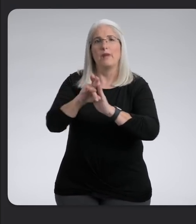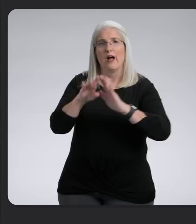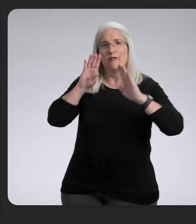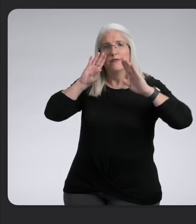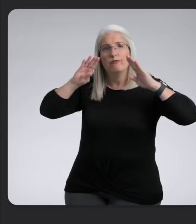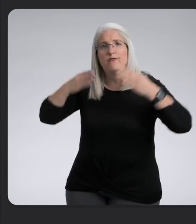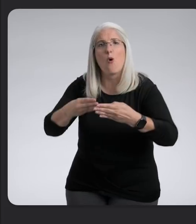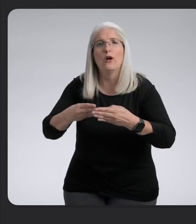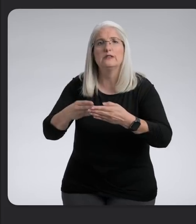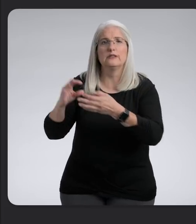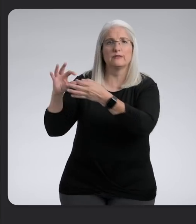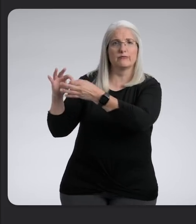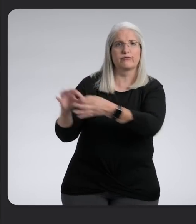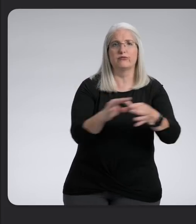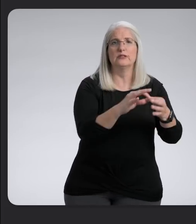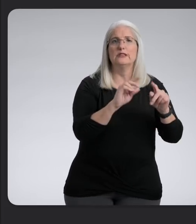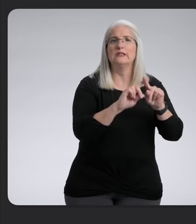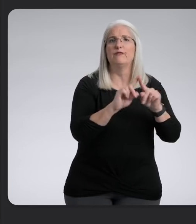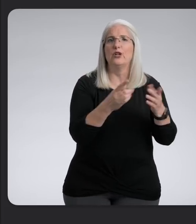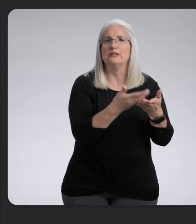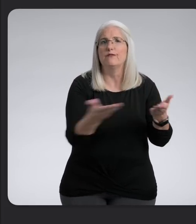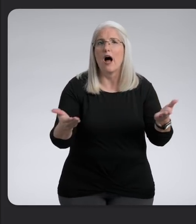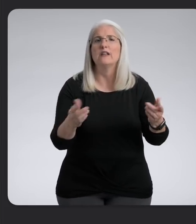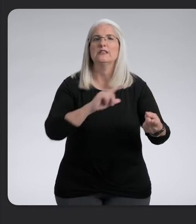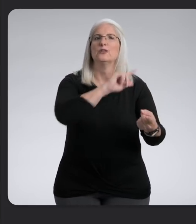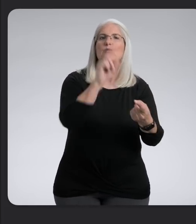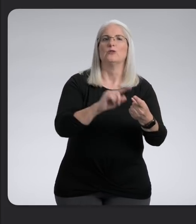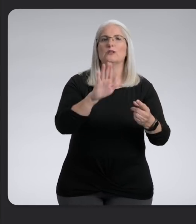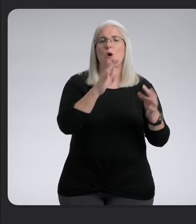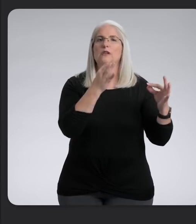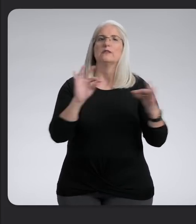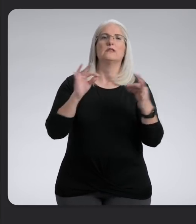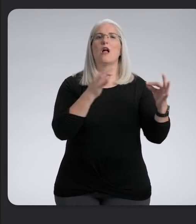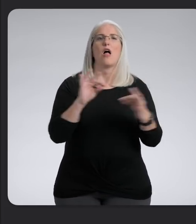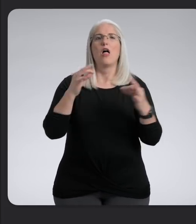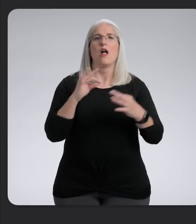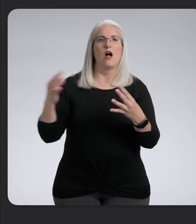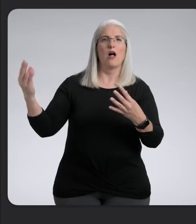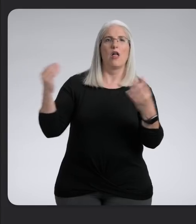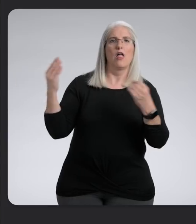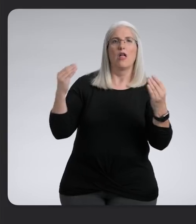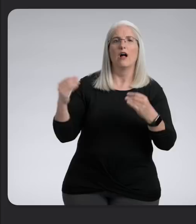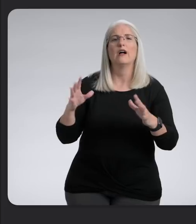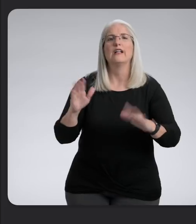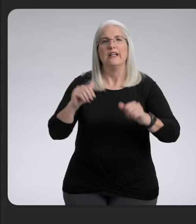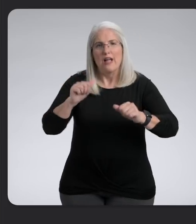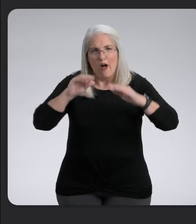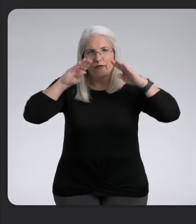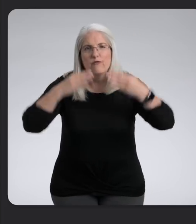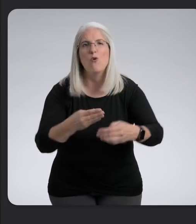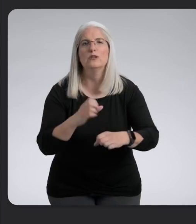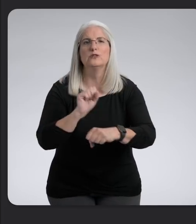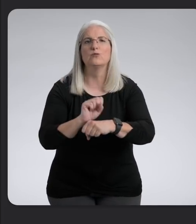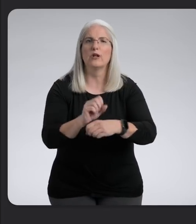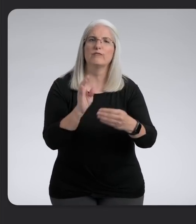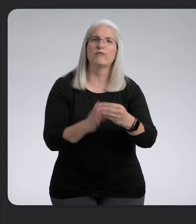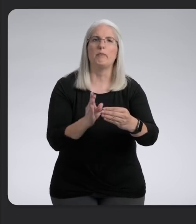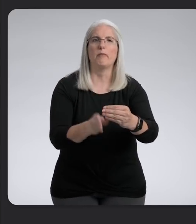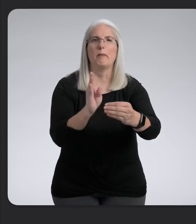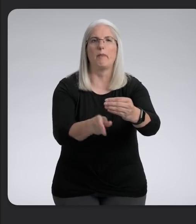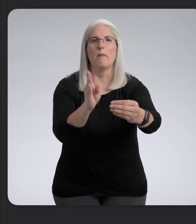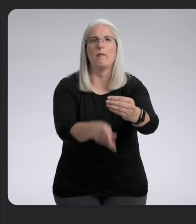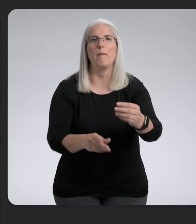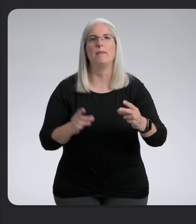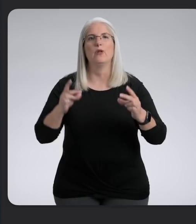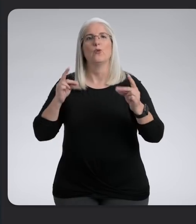your devices, helping reduce distracting notifications so you can get the job done. Plus, Quick Note and Notes give you